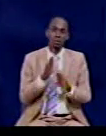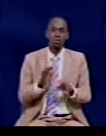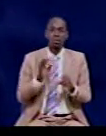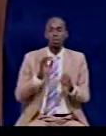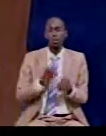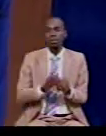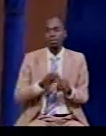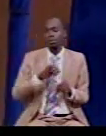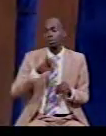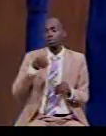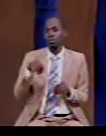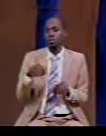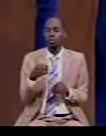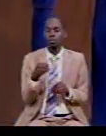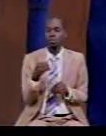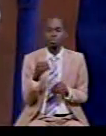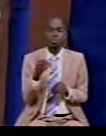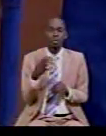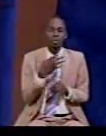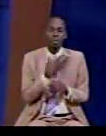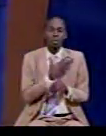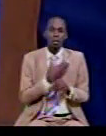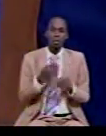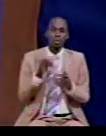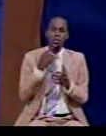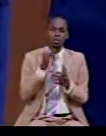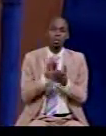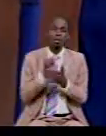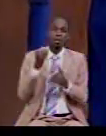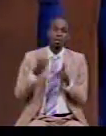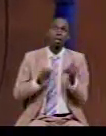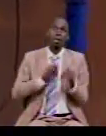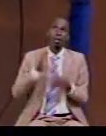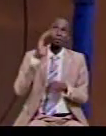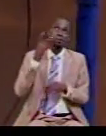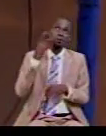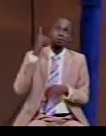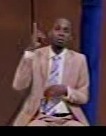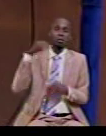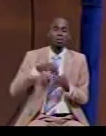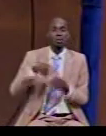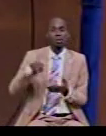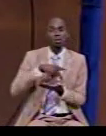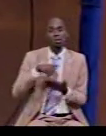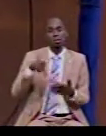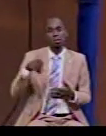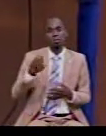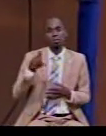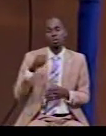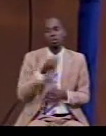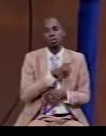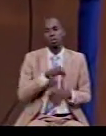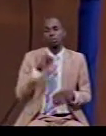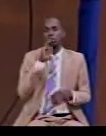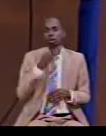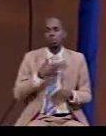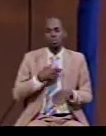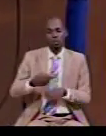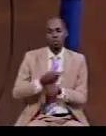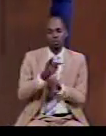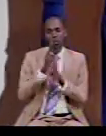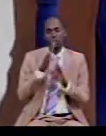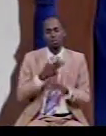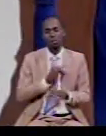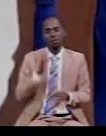Hallelujah. And in Psalms, the Lord is my shepherd, I shall not want. Jesus is my refuge and my fortress. In Proverbs, he is the wisdom of God higher